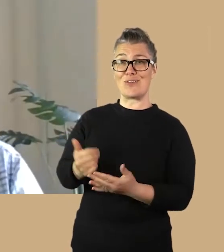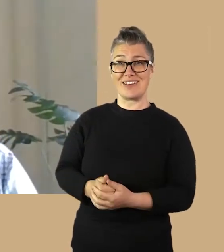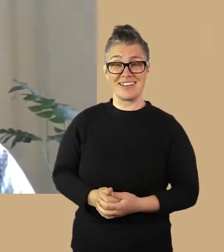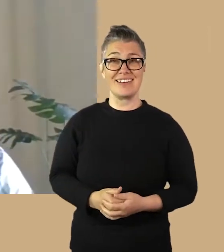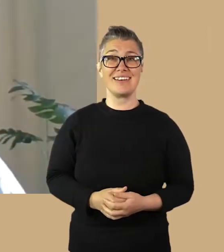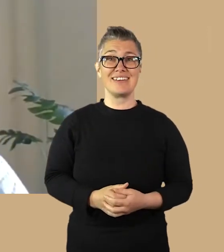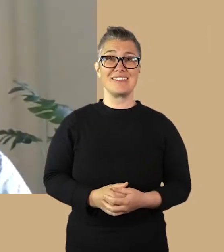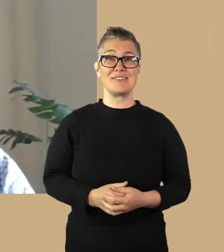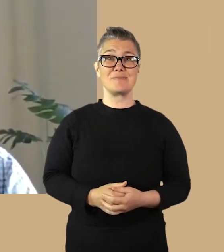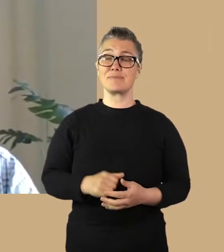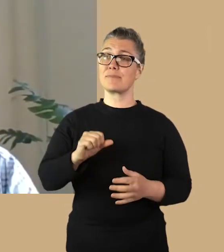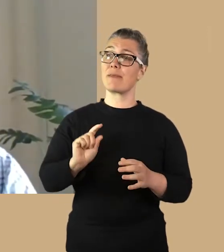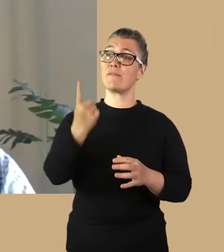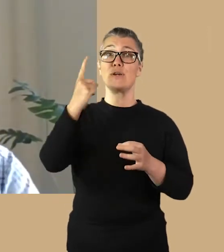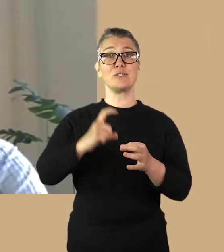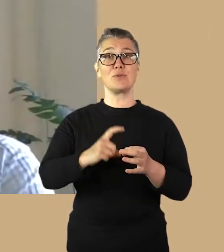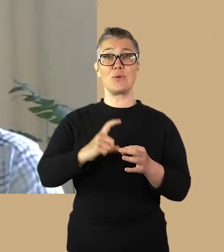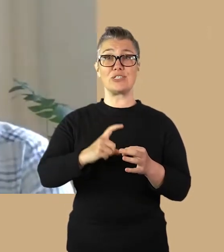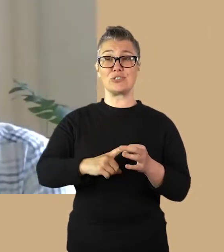Ms. Ailey, Yes.